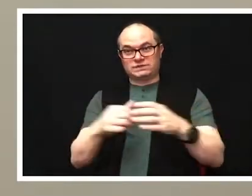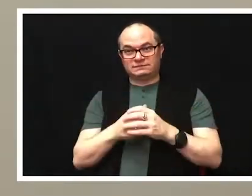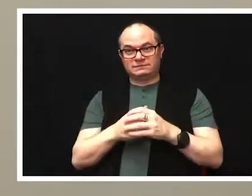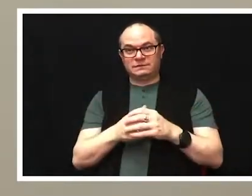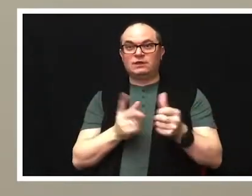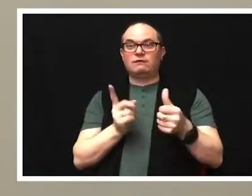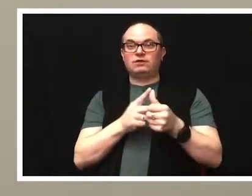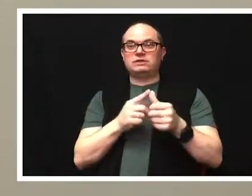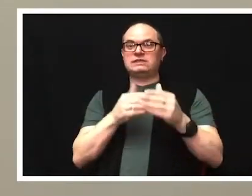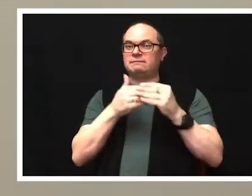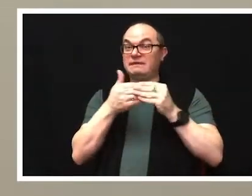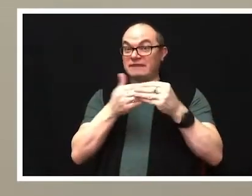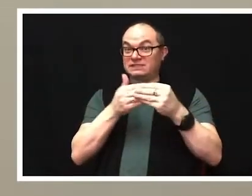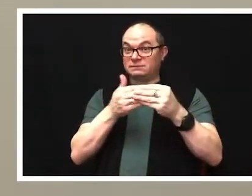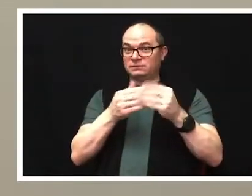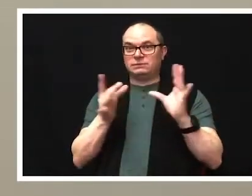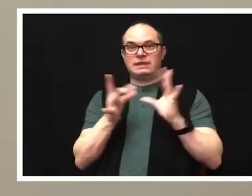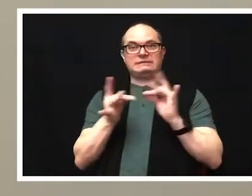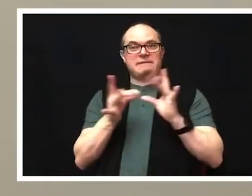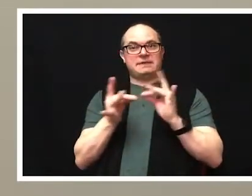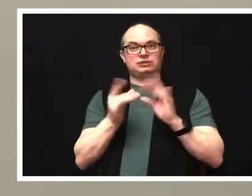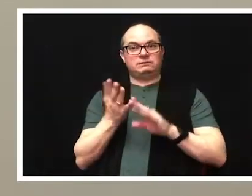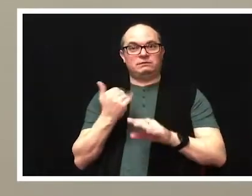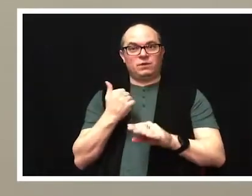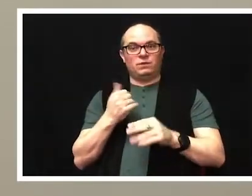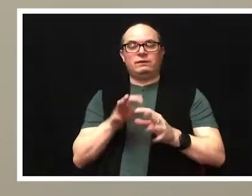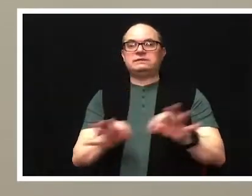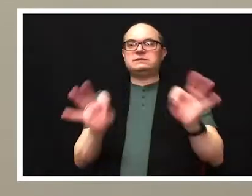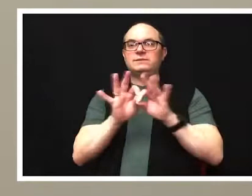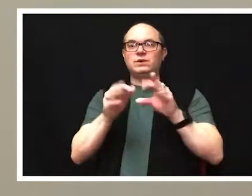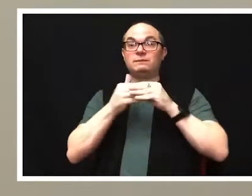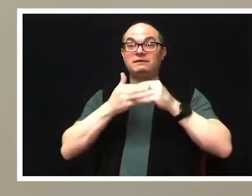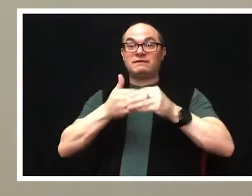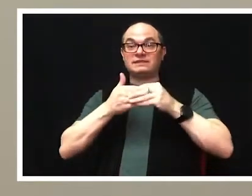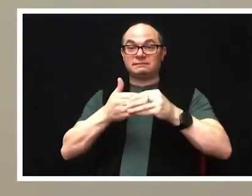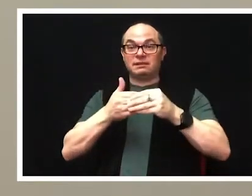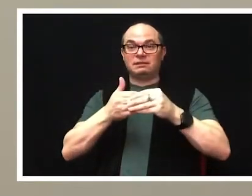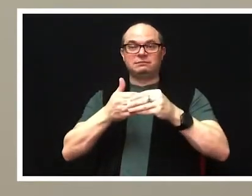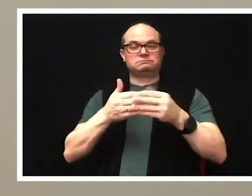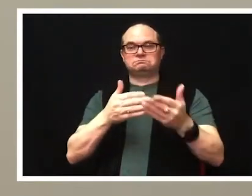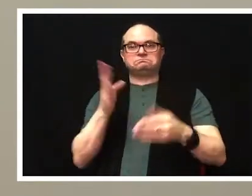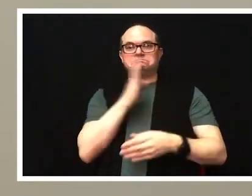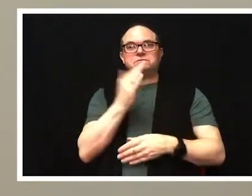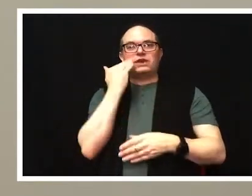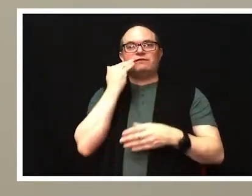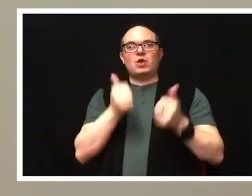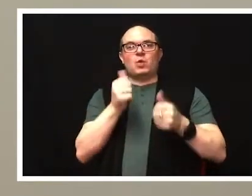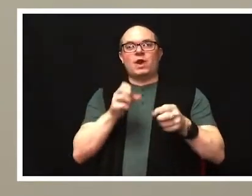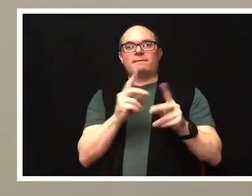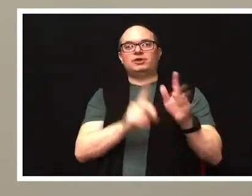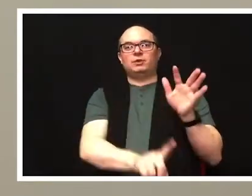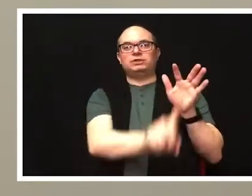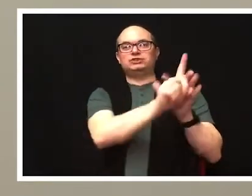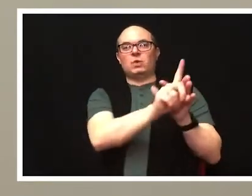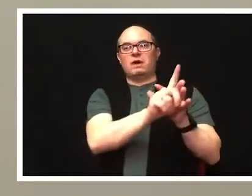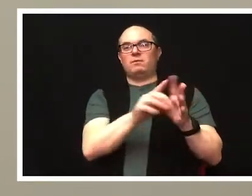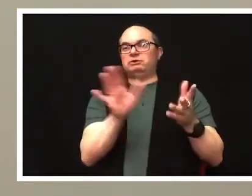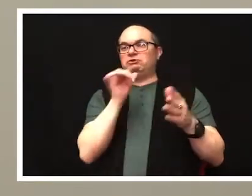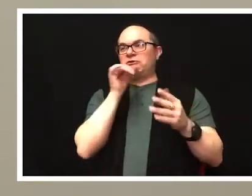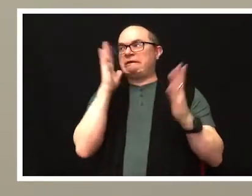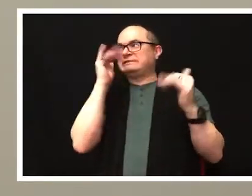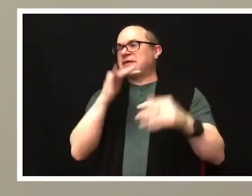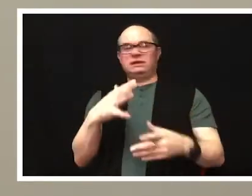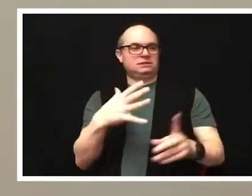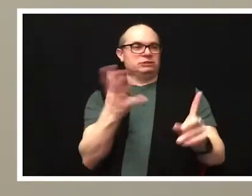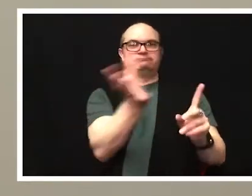flexible. As I mentioned in my intro, it's imperative to be flexible because you truly never know what opportunity might arise when you're least expecting